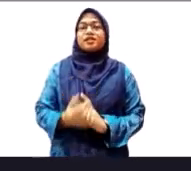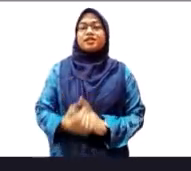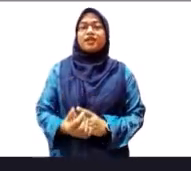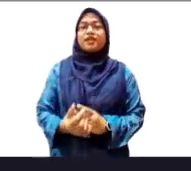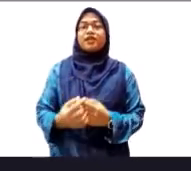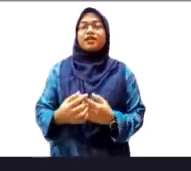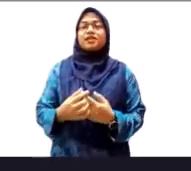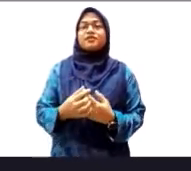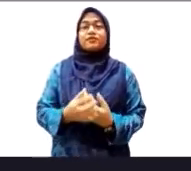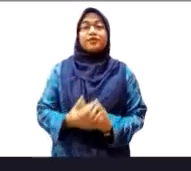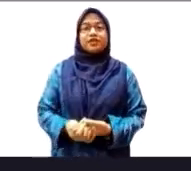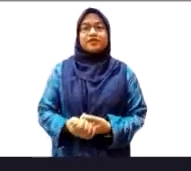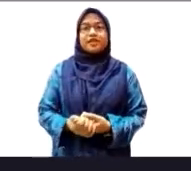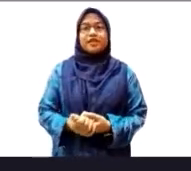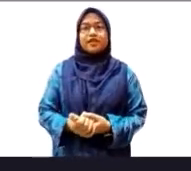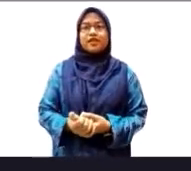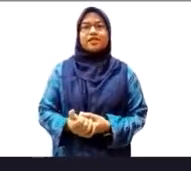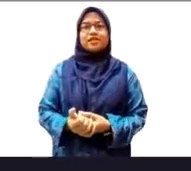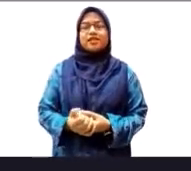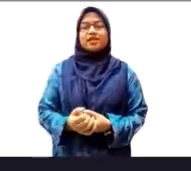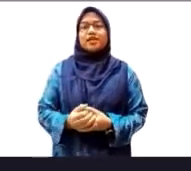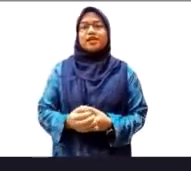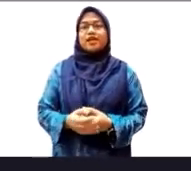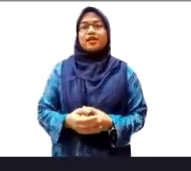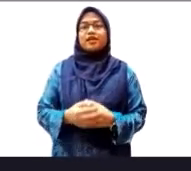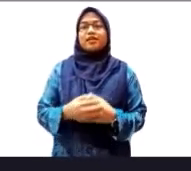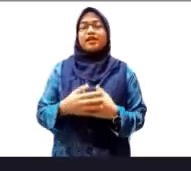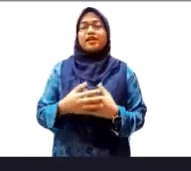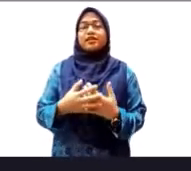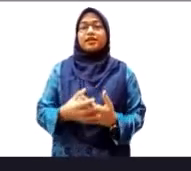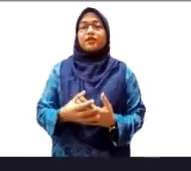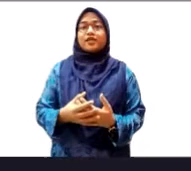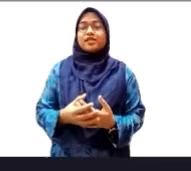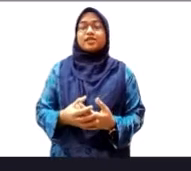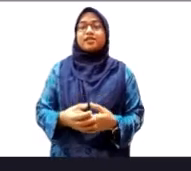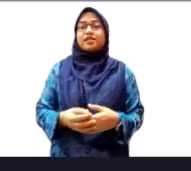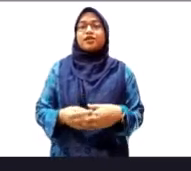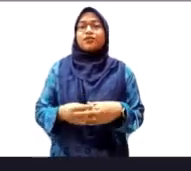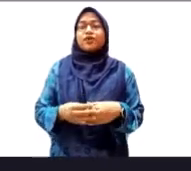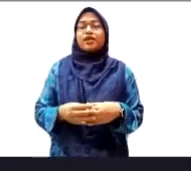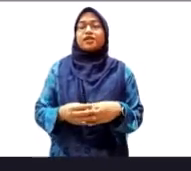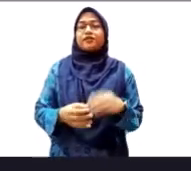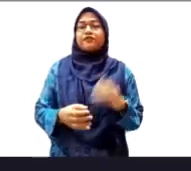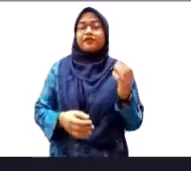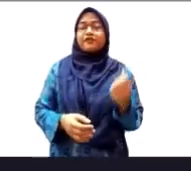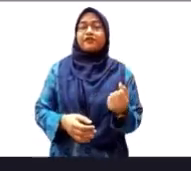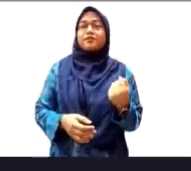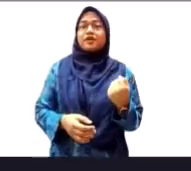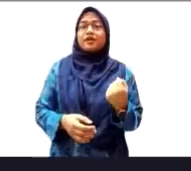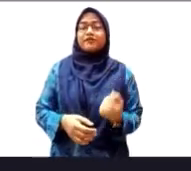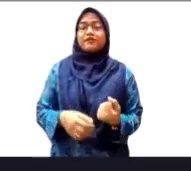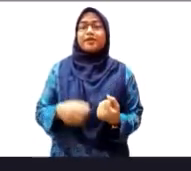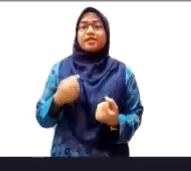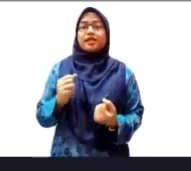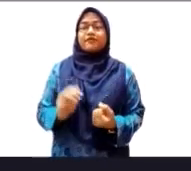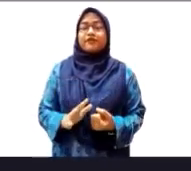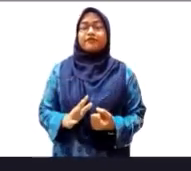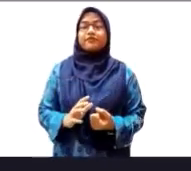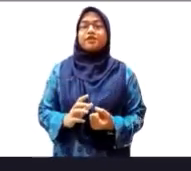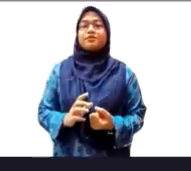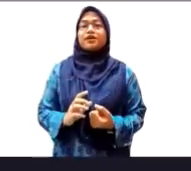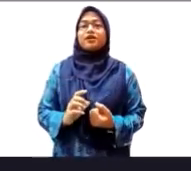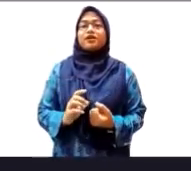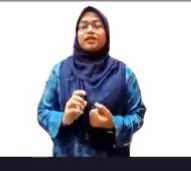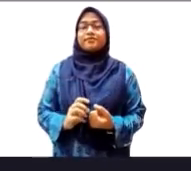In section B, it is familiarity of sign language. There are 10 questions, which 5 of them are alphabets and 5